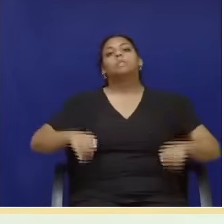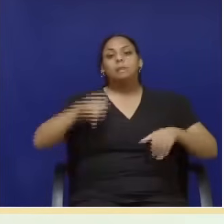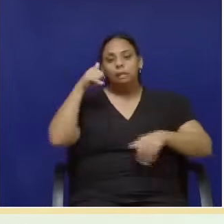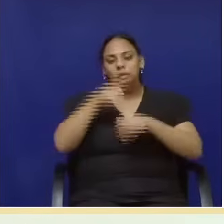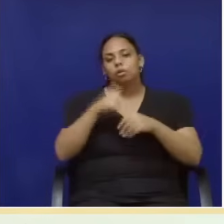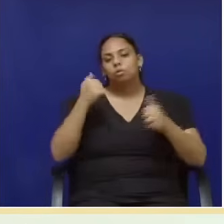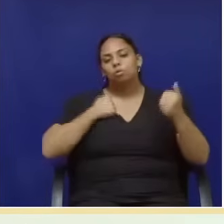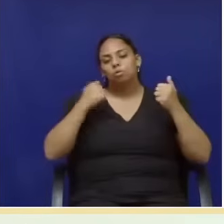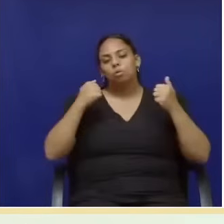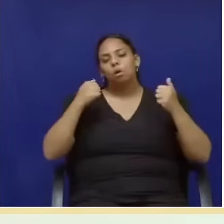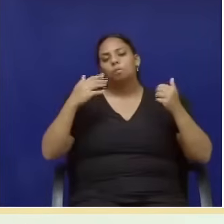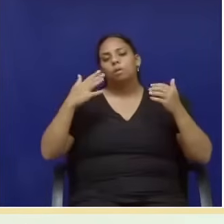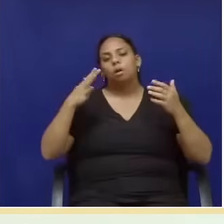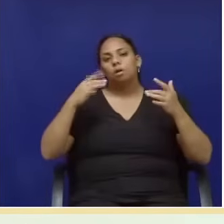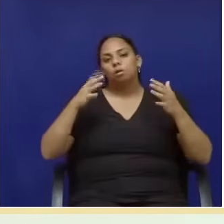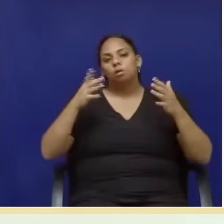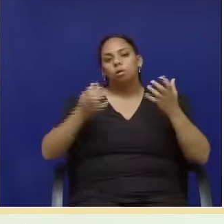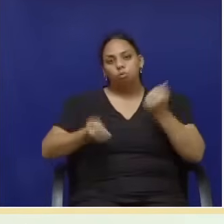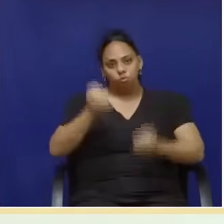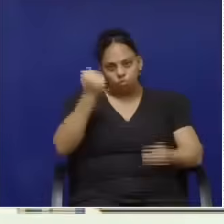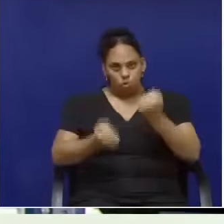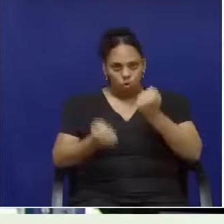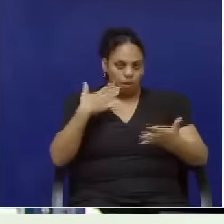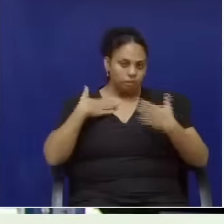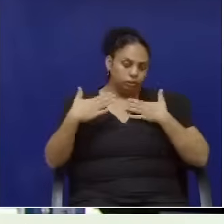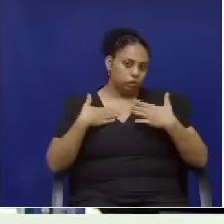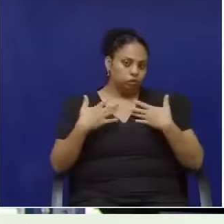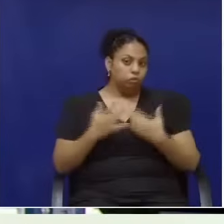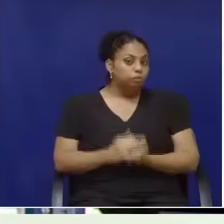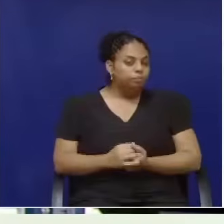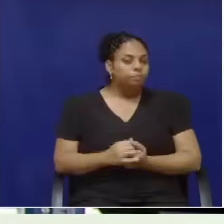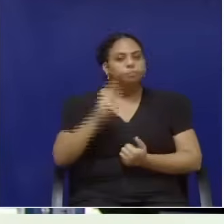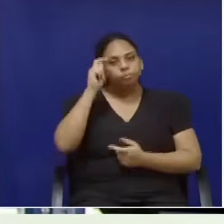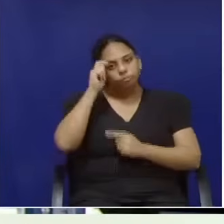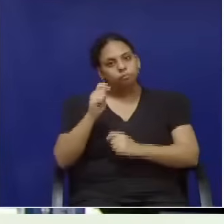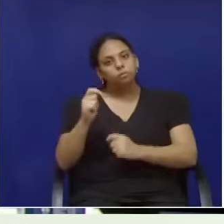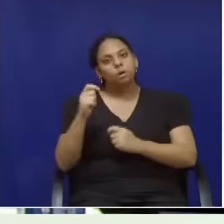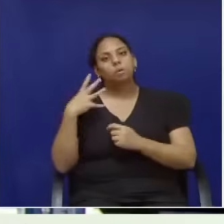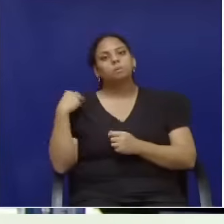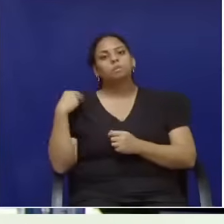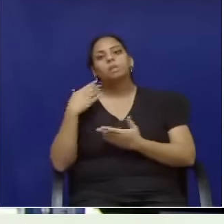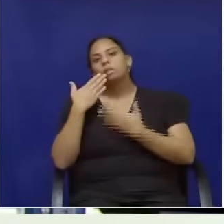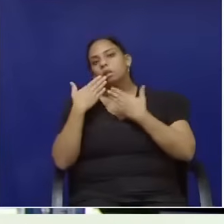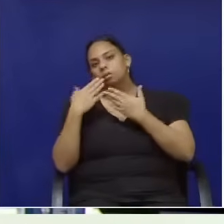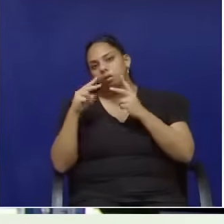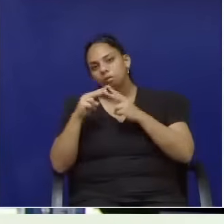administration? The Honourable Minister. Thank you very much, Chairperson. The